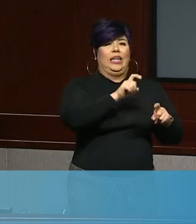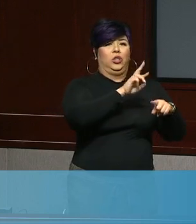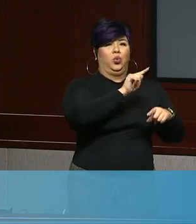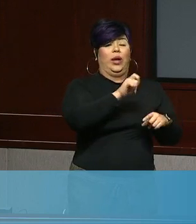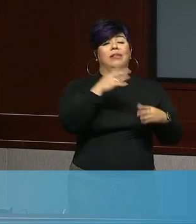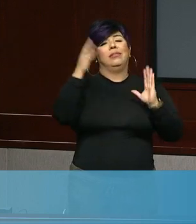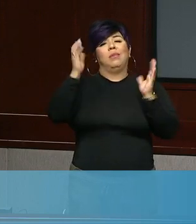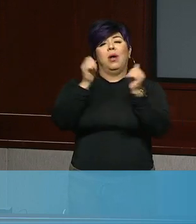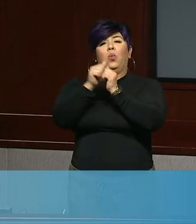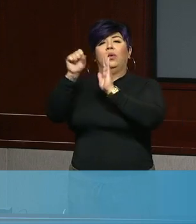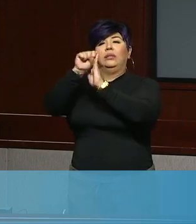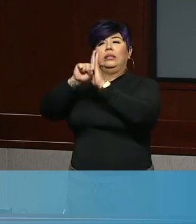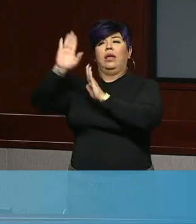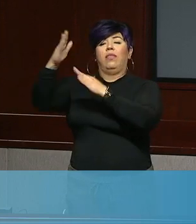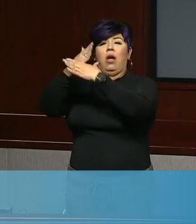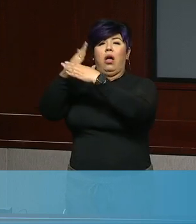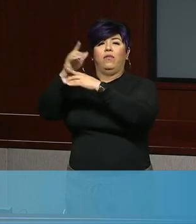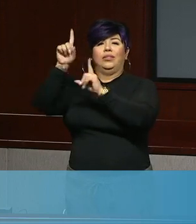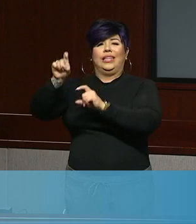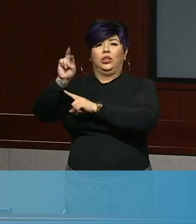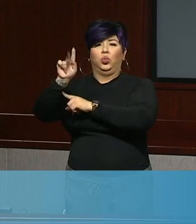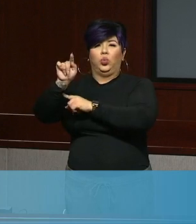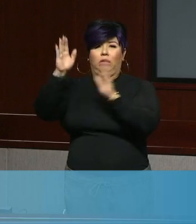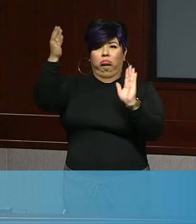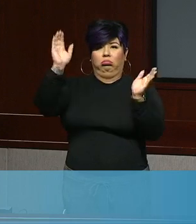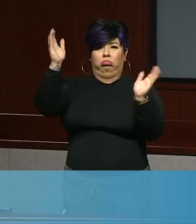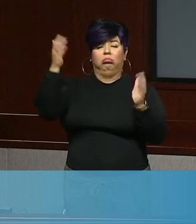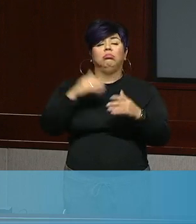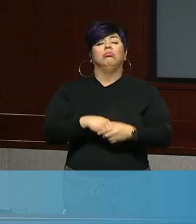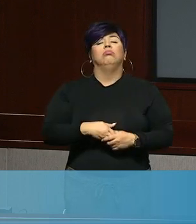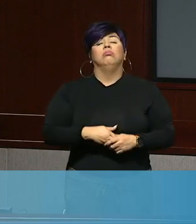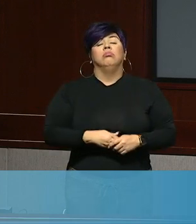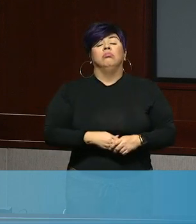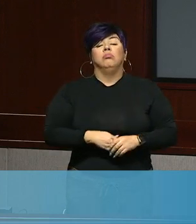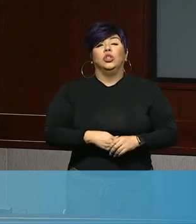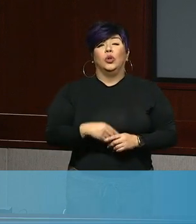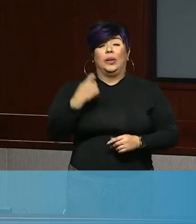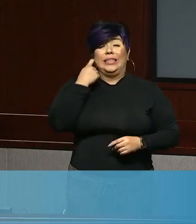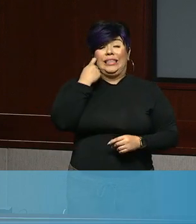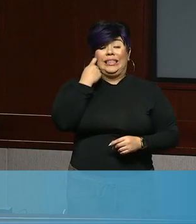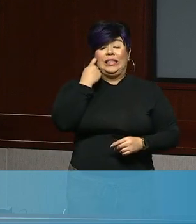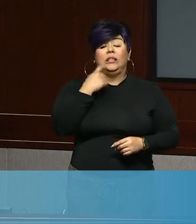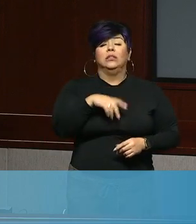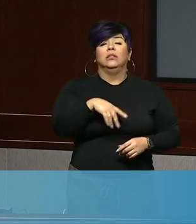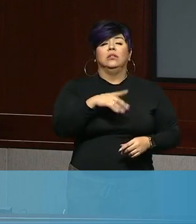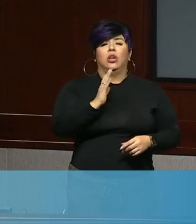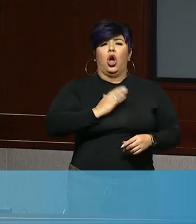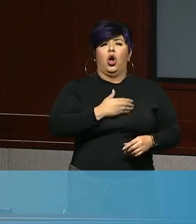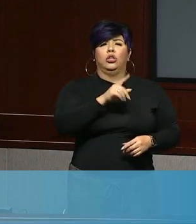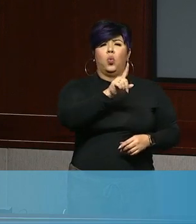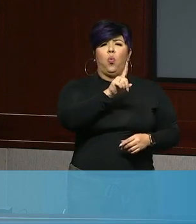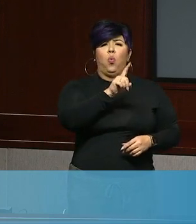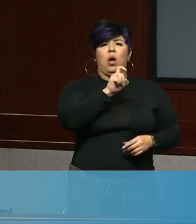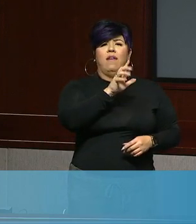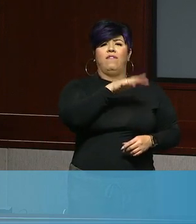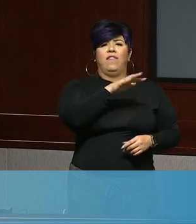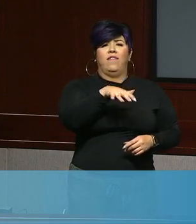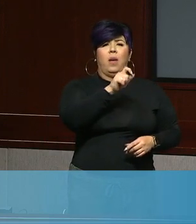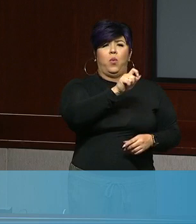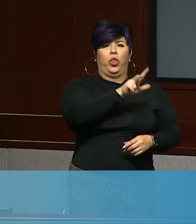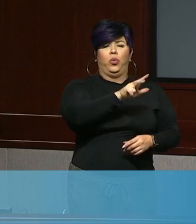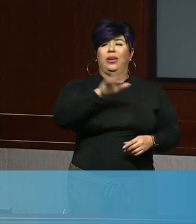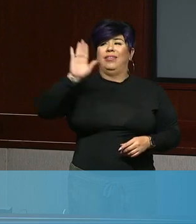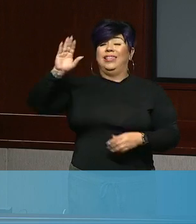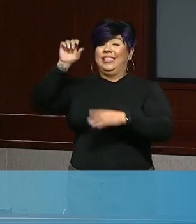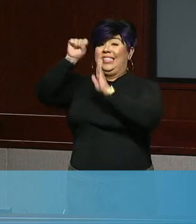state's testing rate. As of Tuesday, the Kern's average testing rate was 155.3, while the state's